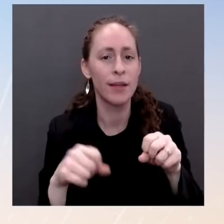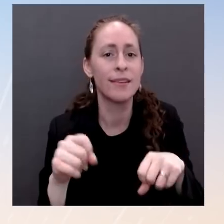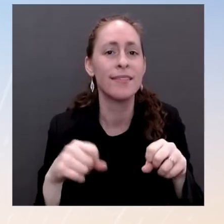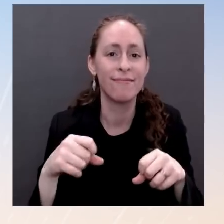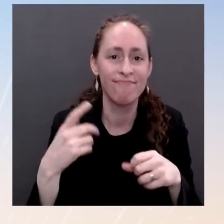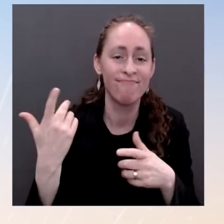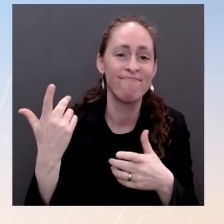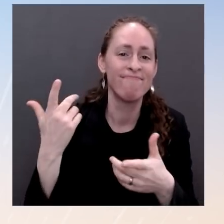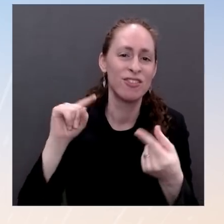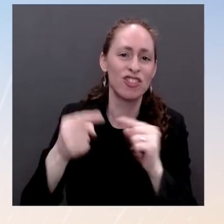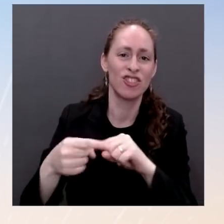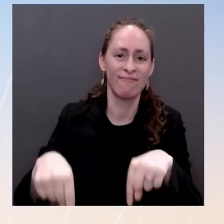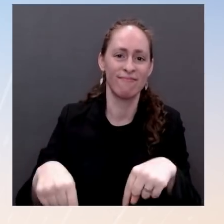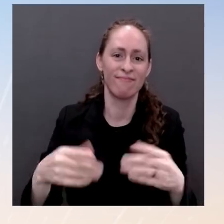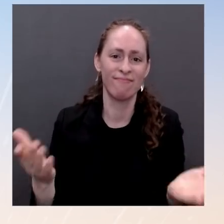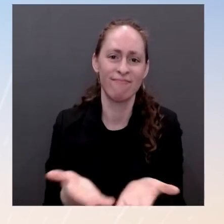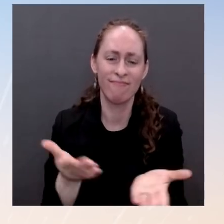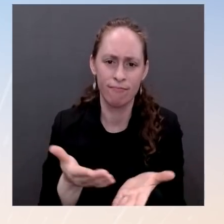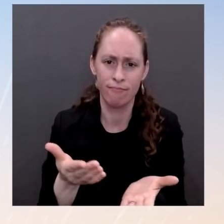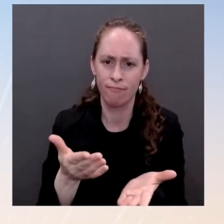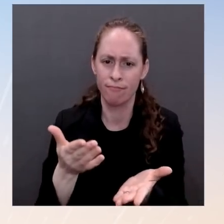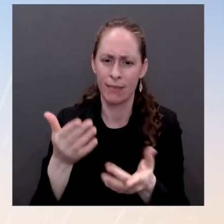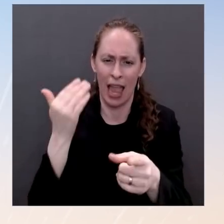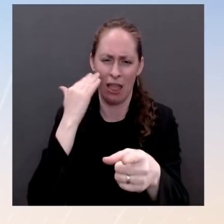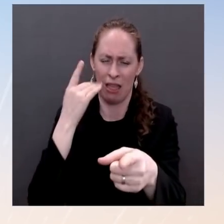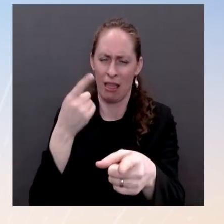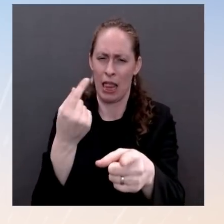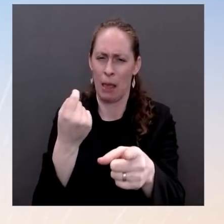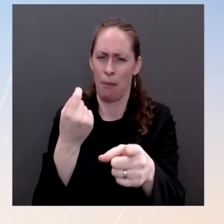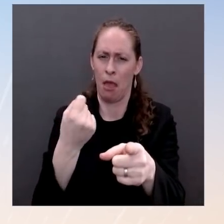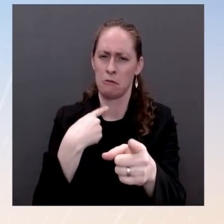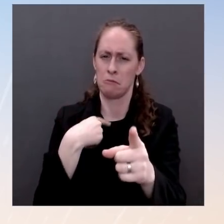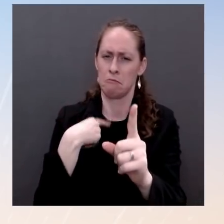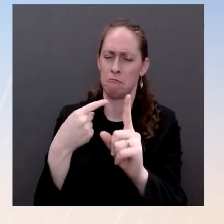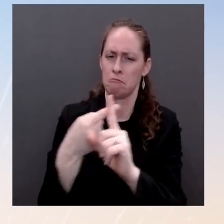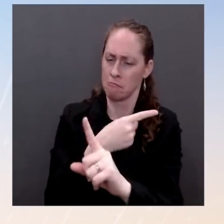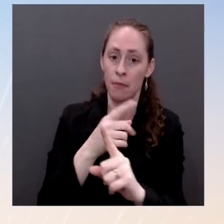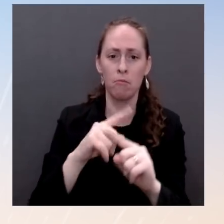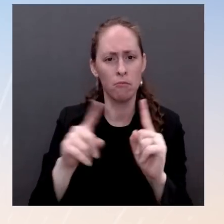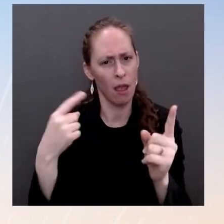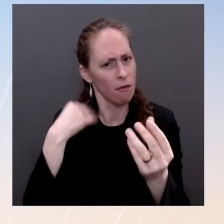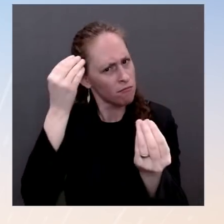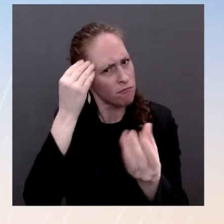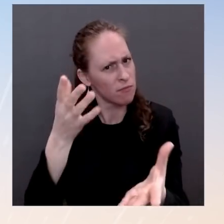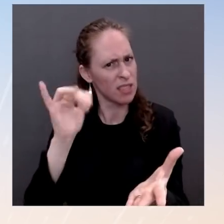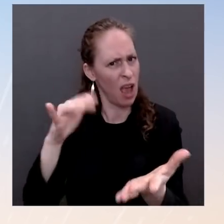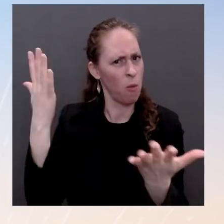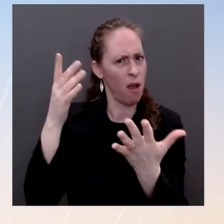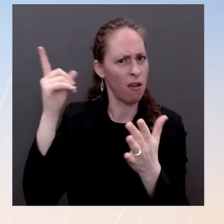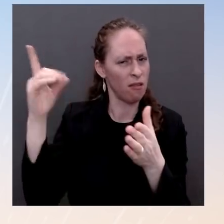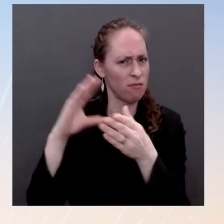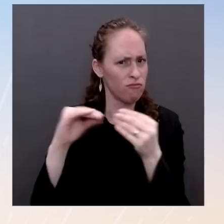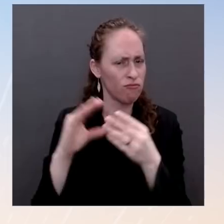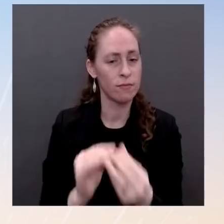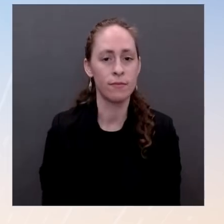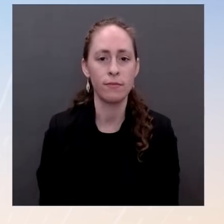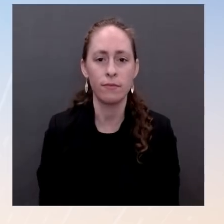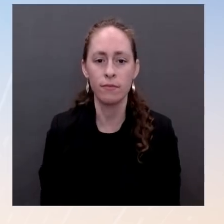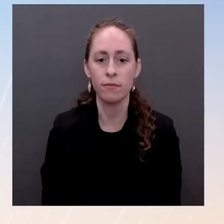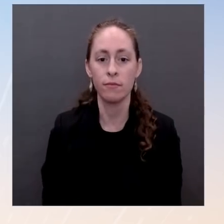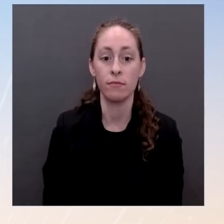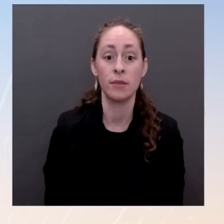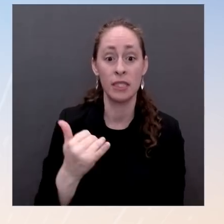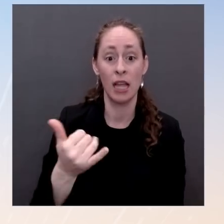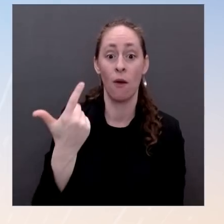what he was conveying in his answer. In terms of the price of gasoline, what we've seen is we know back in December, it went down by about